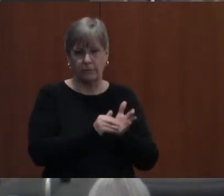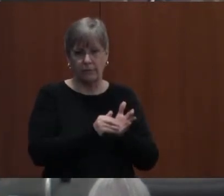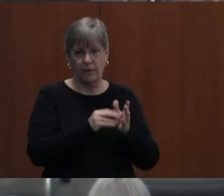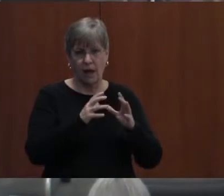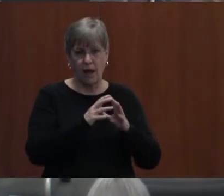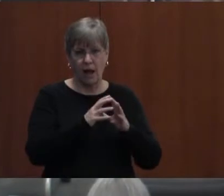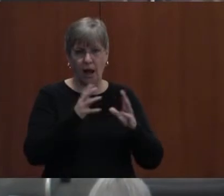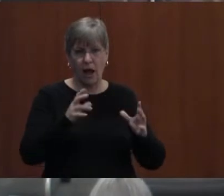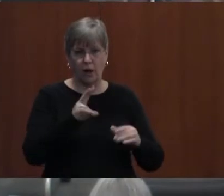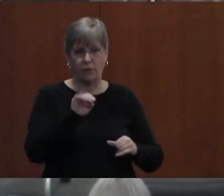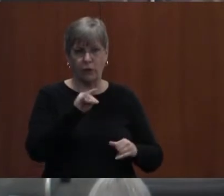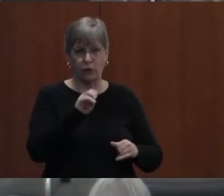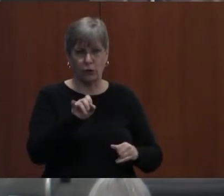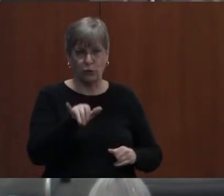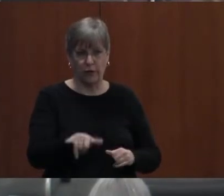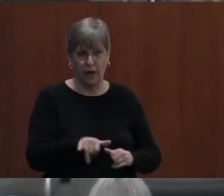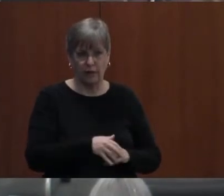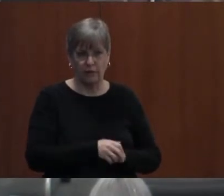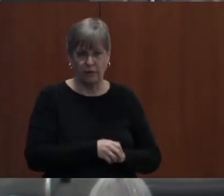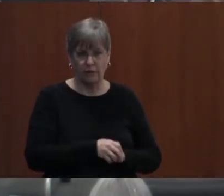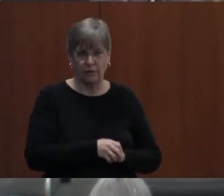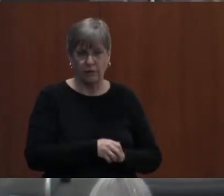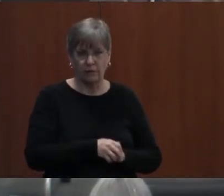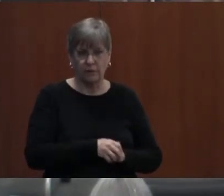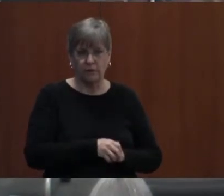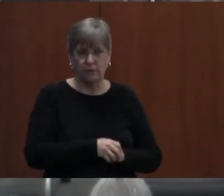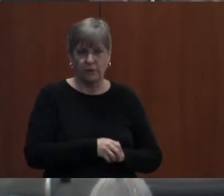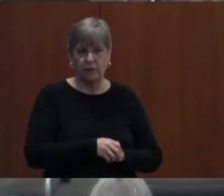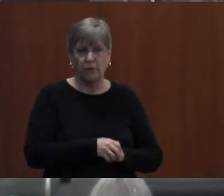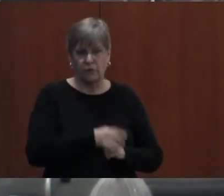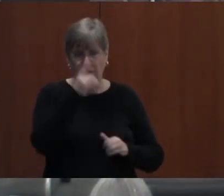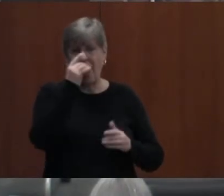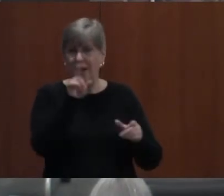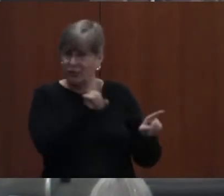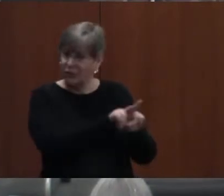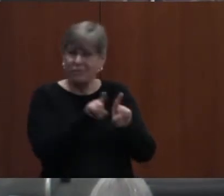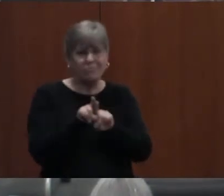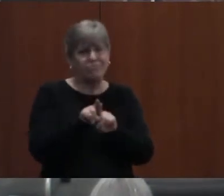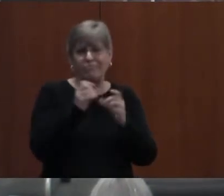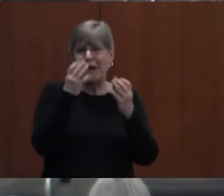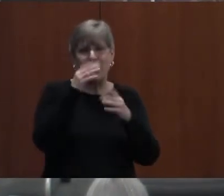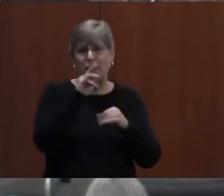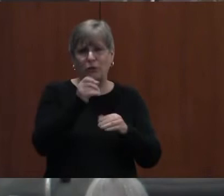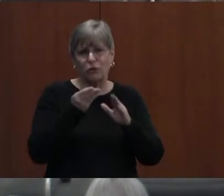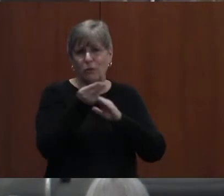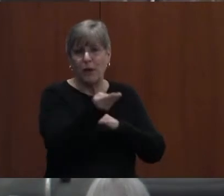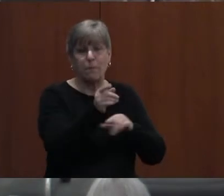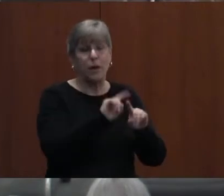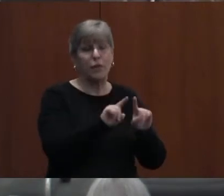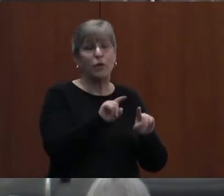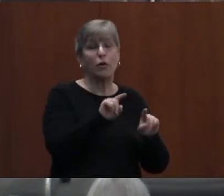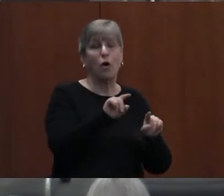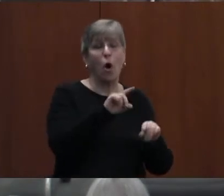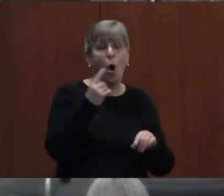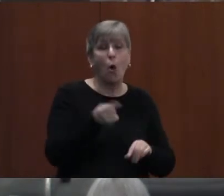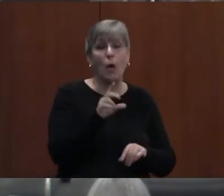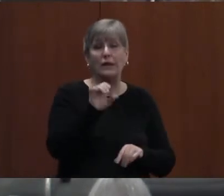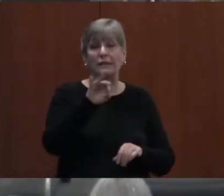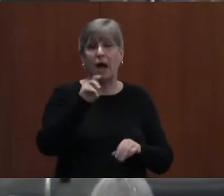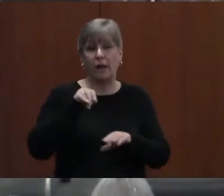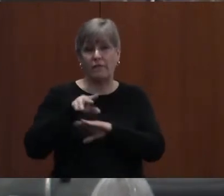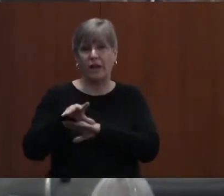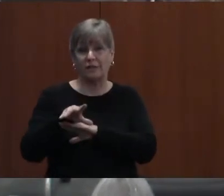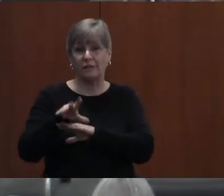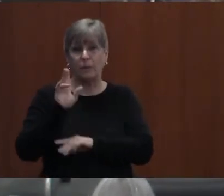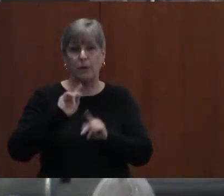virtue to it, as to many of the bills that go in, but there's always side effects and